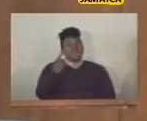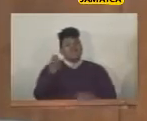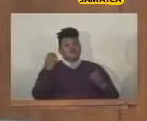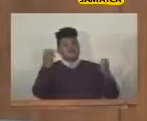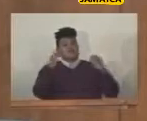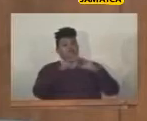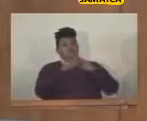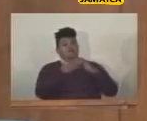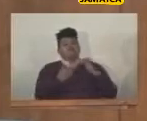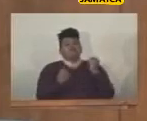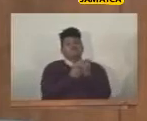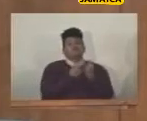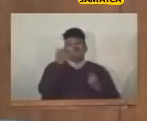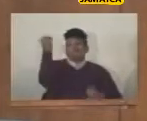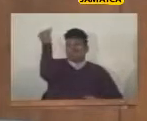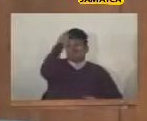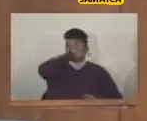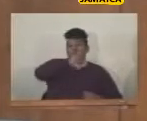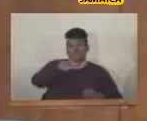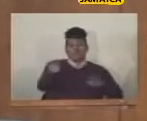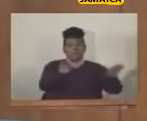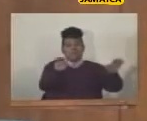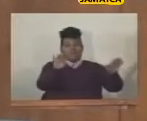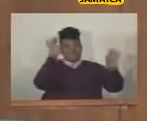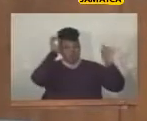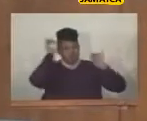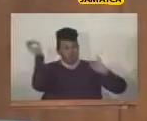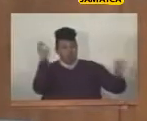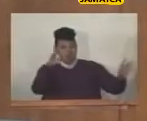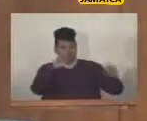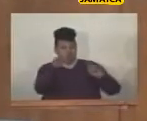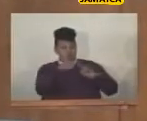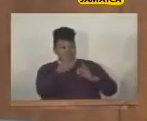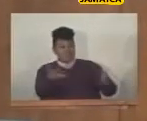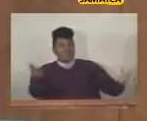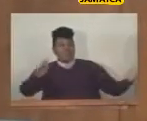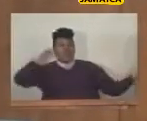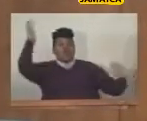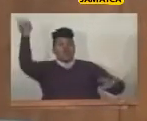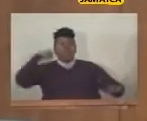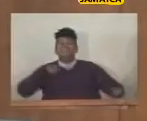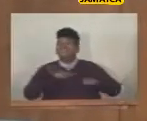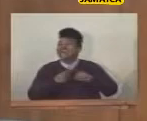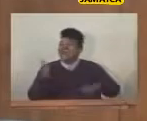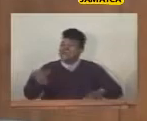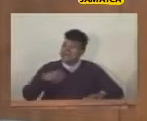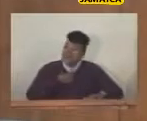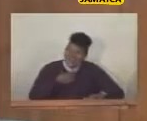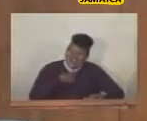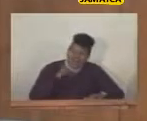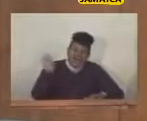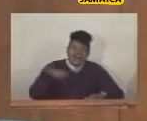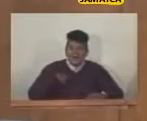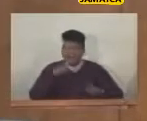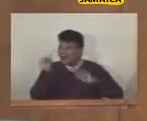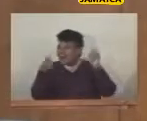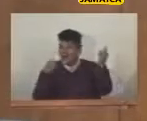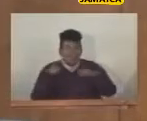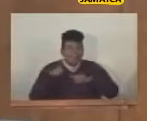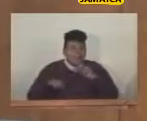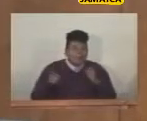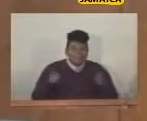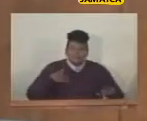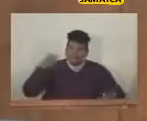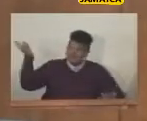the get-go. Mr. President, what is happening now must never